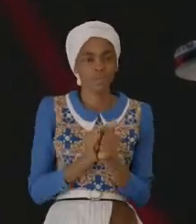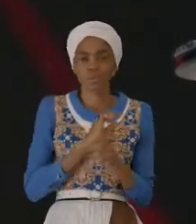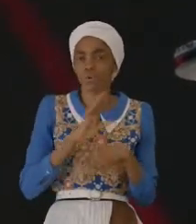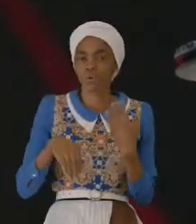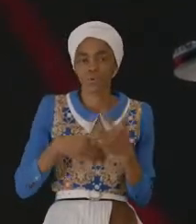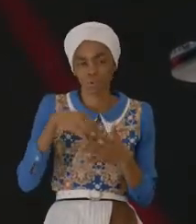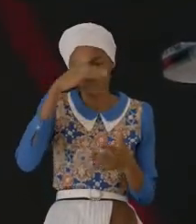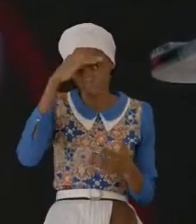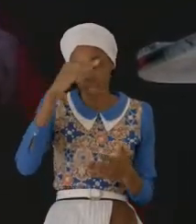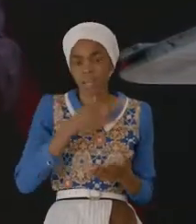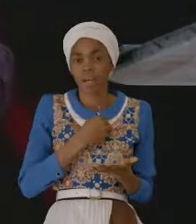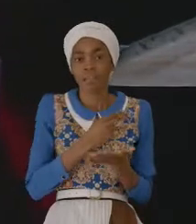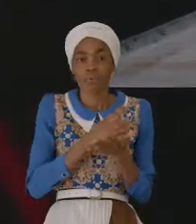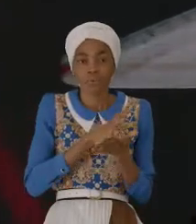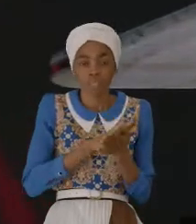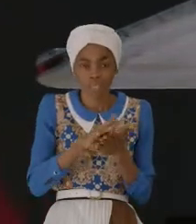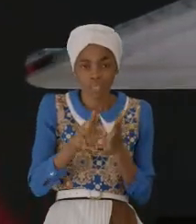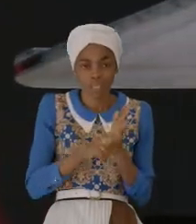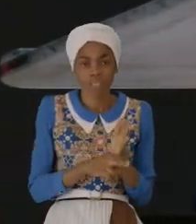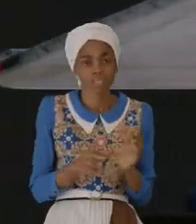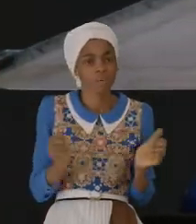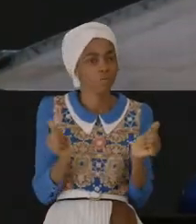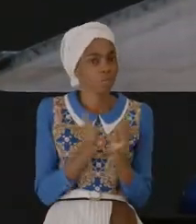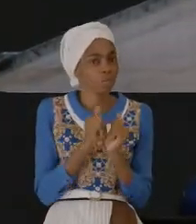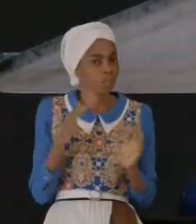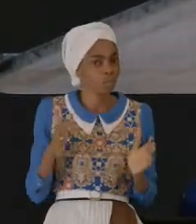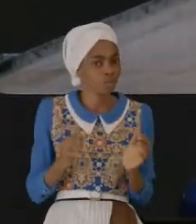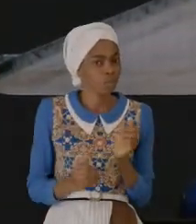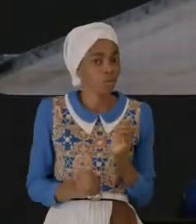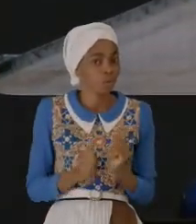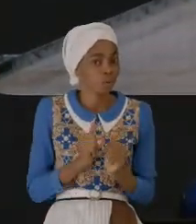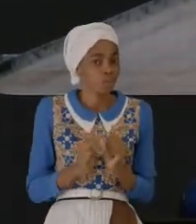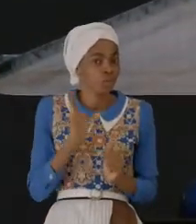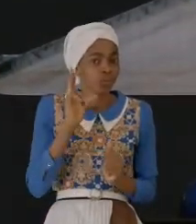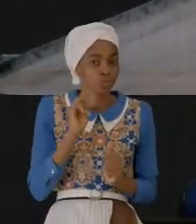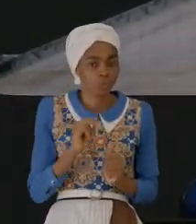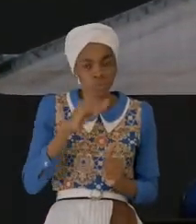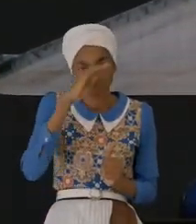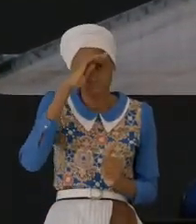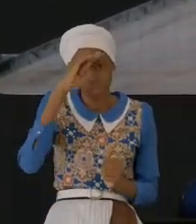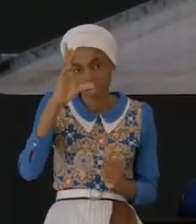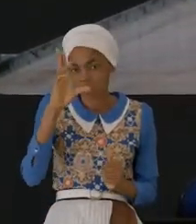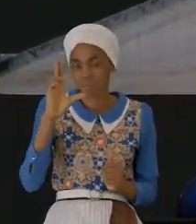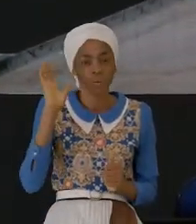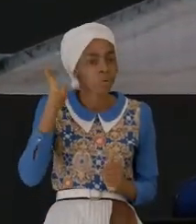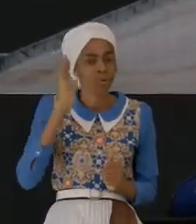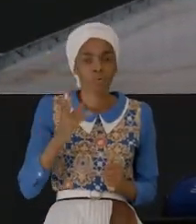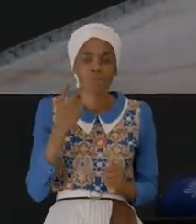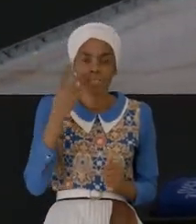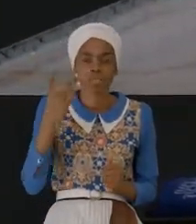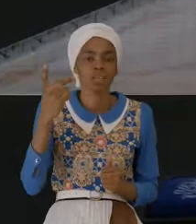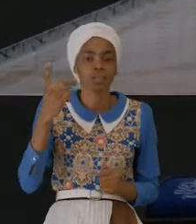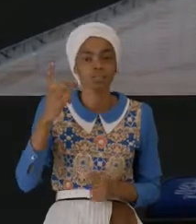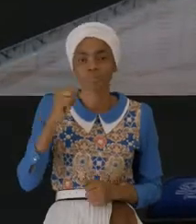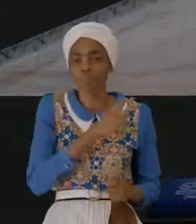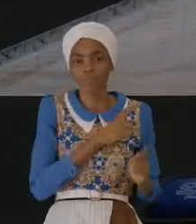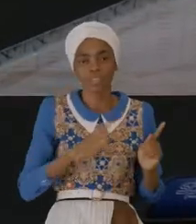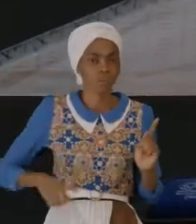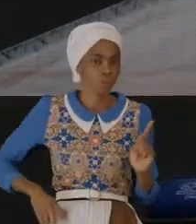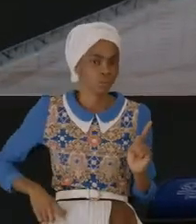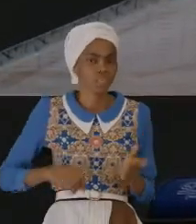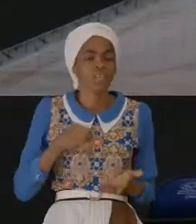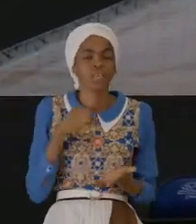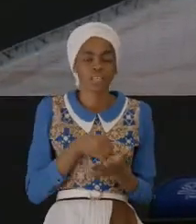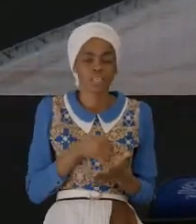and Holiness without which no one no man shall see the Lord each